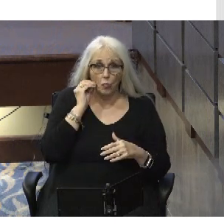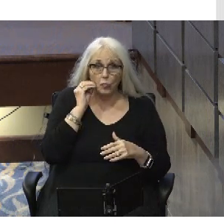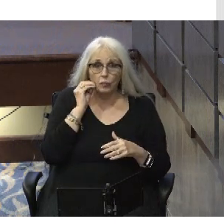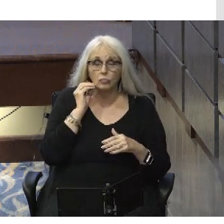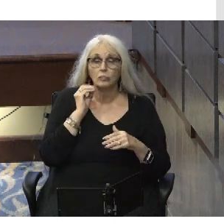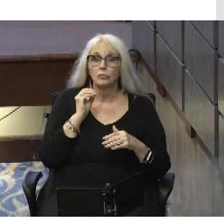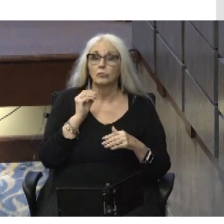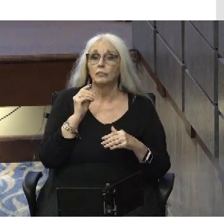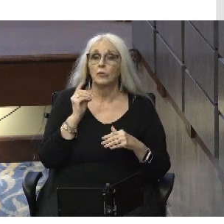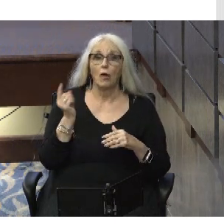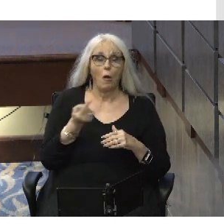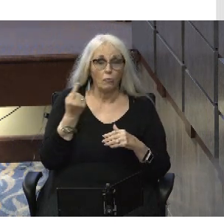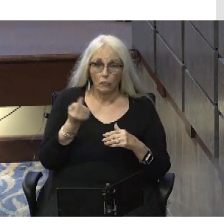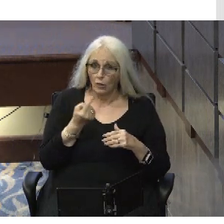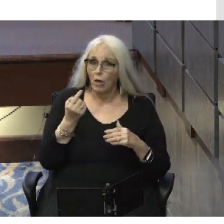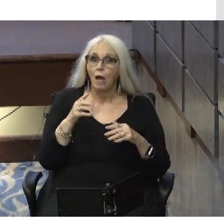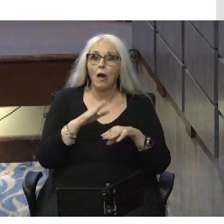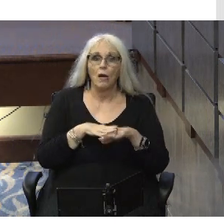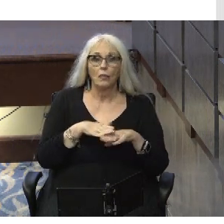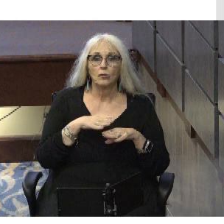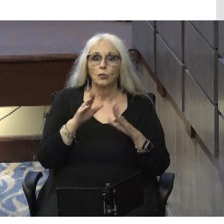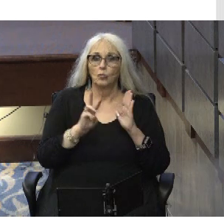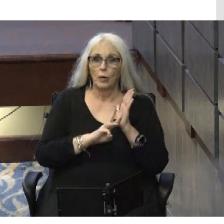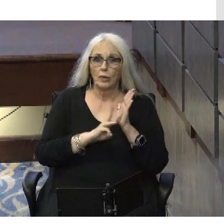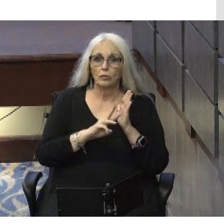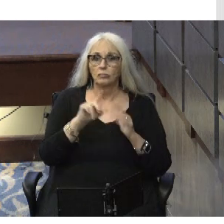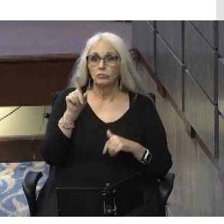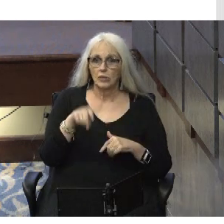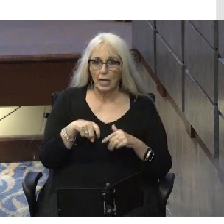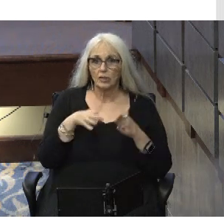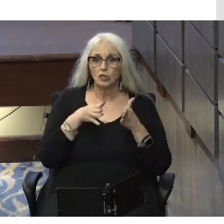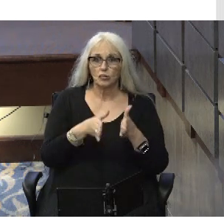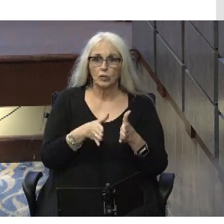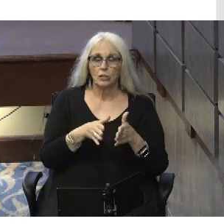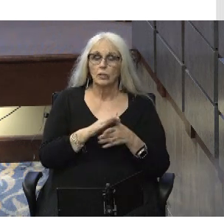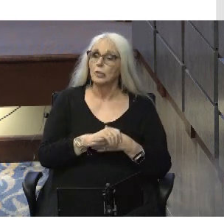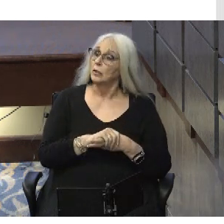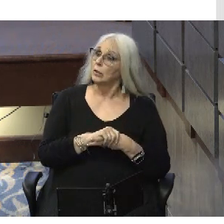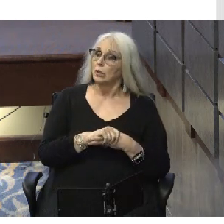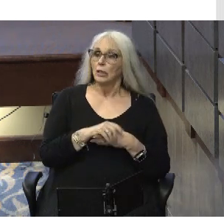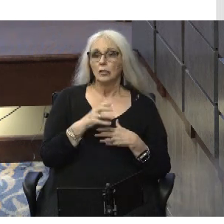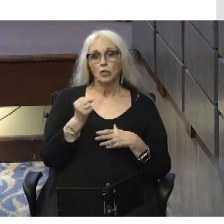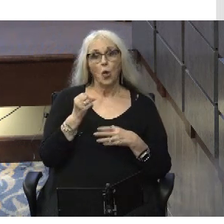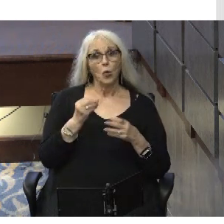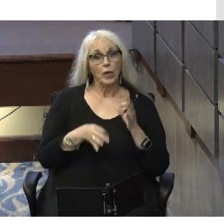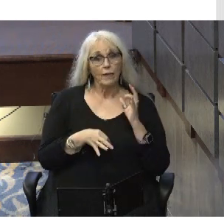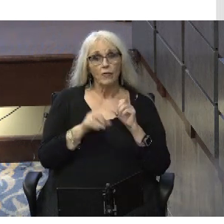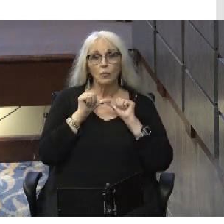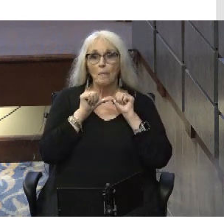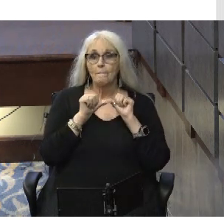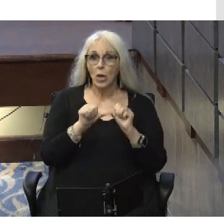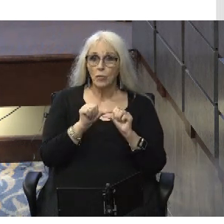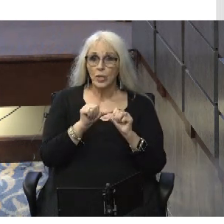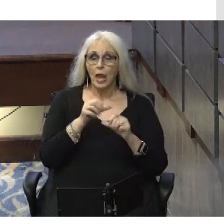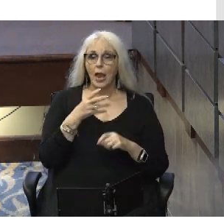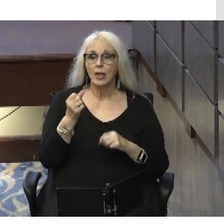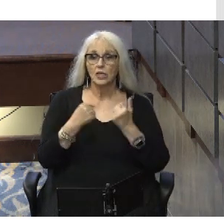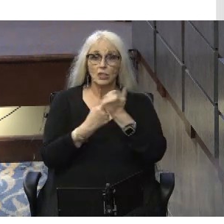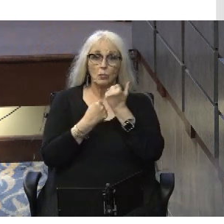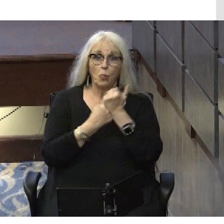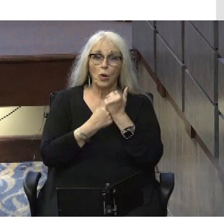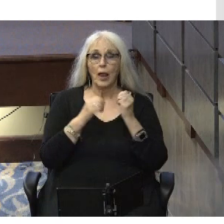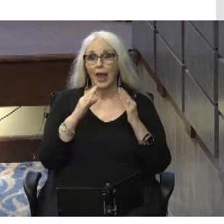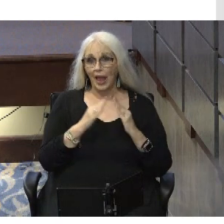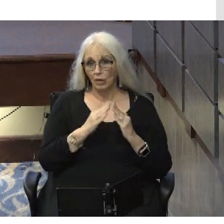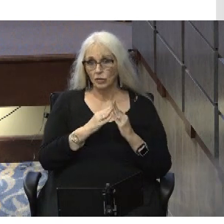in Waco, Texas. That same publication in 2017 said that if there is permanent and supportive housing for